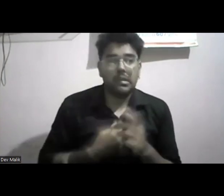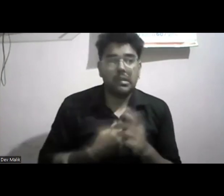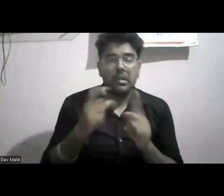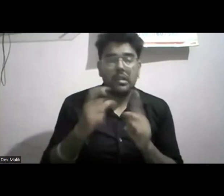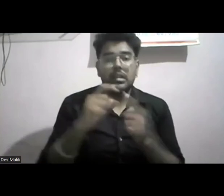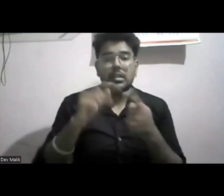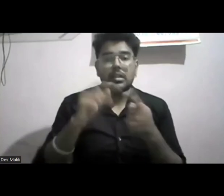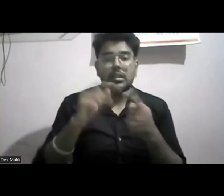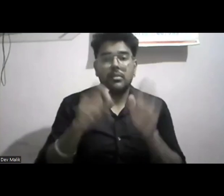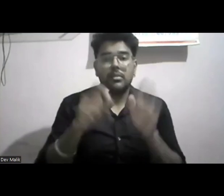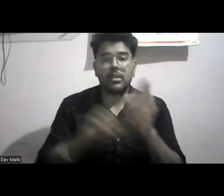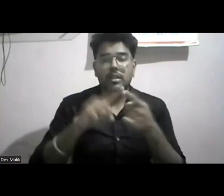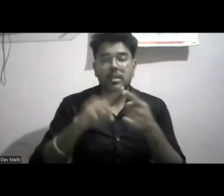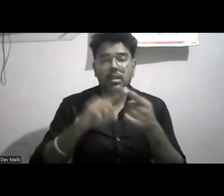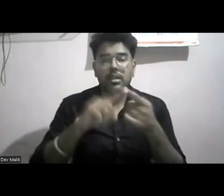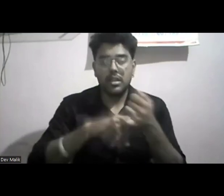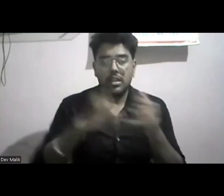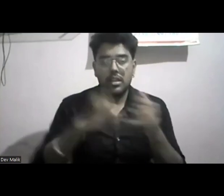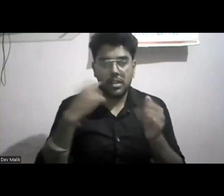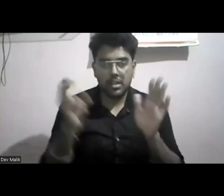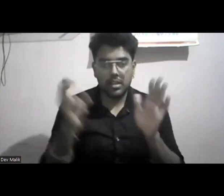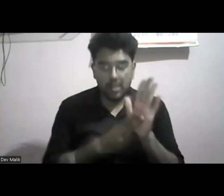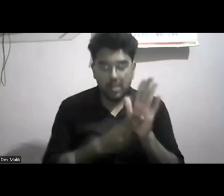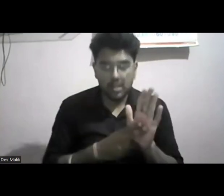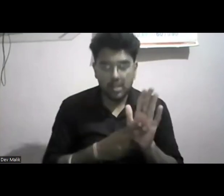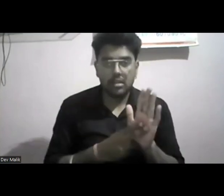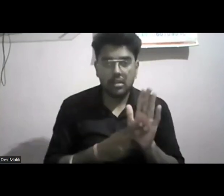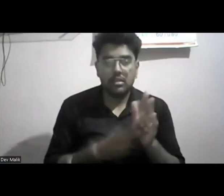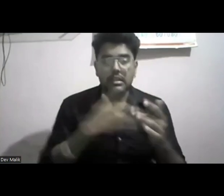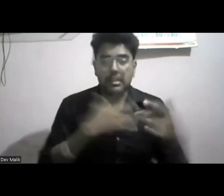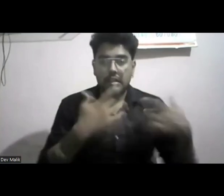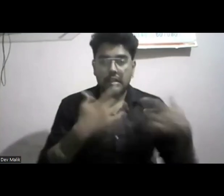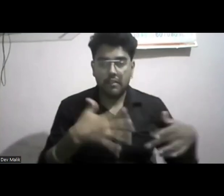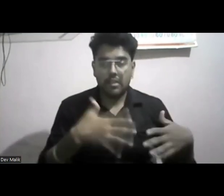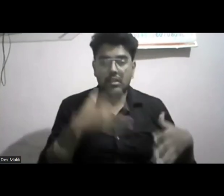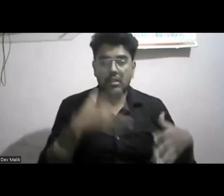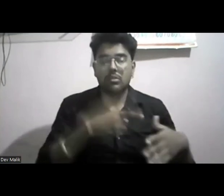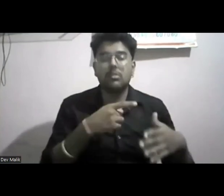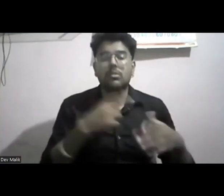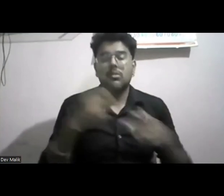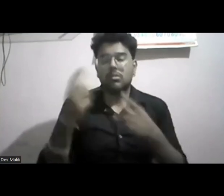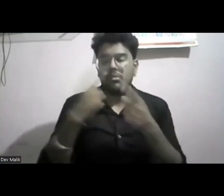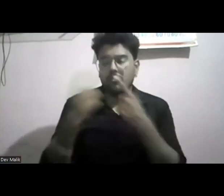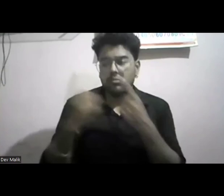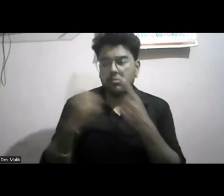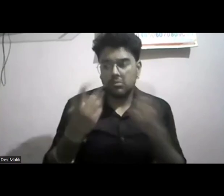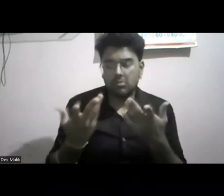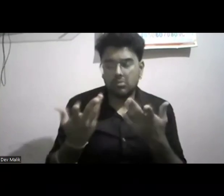has taken her to a psychiatrist, and she recovered in a year. And